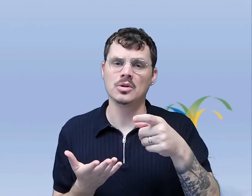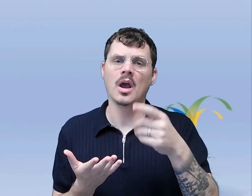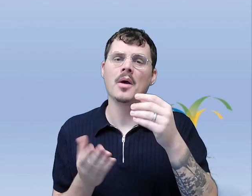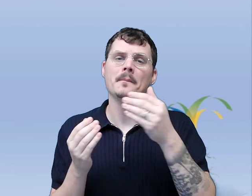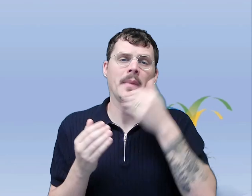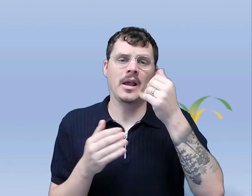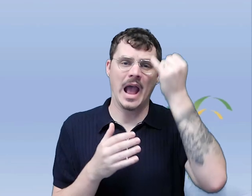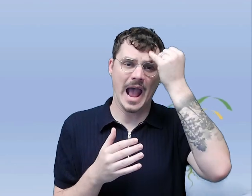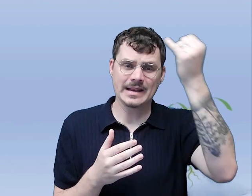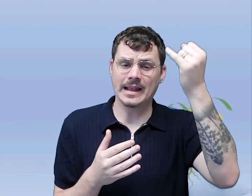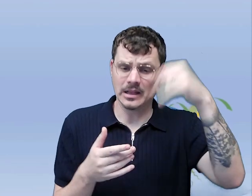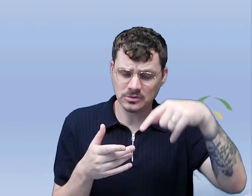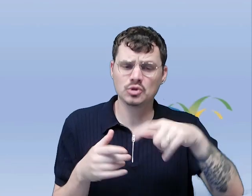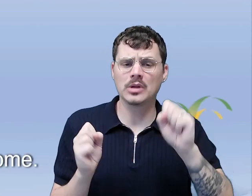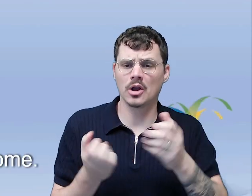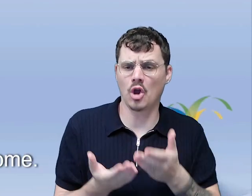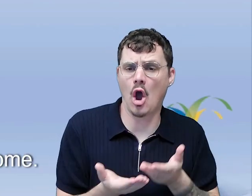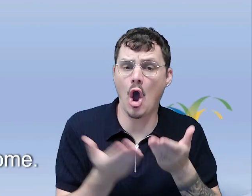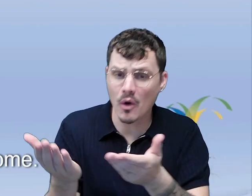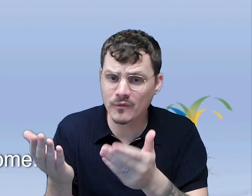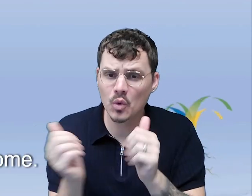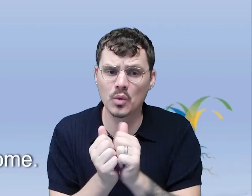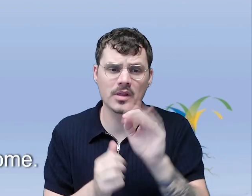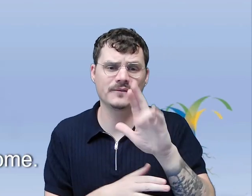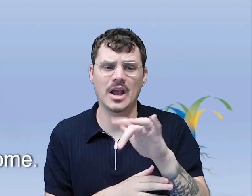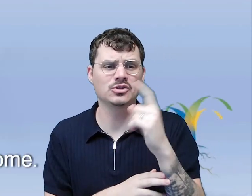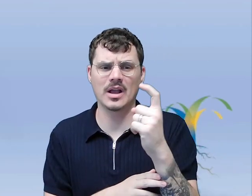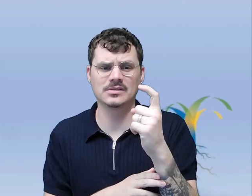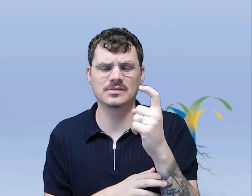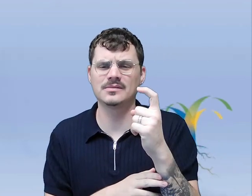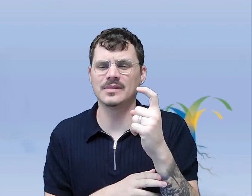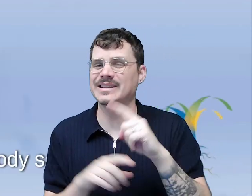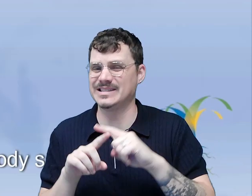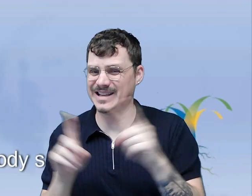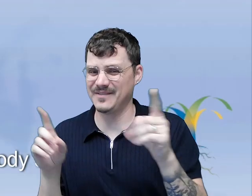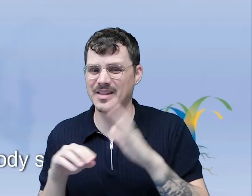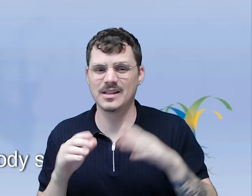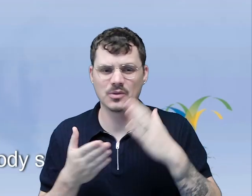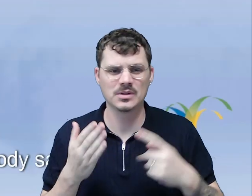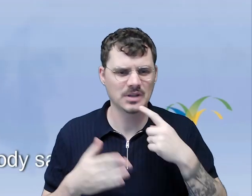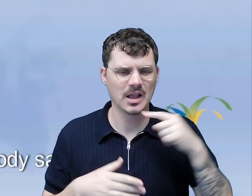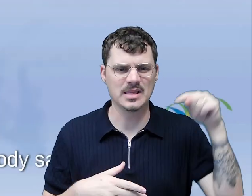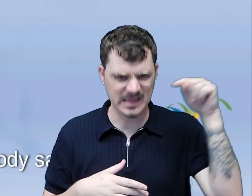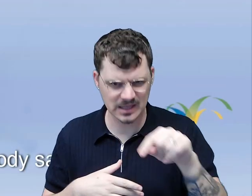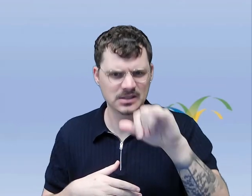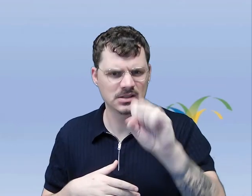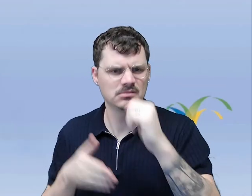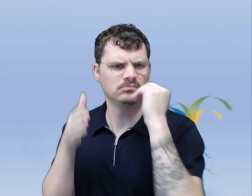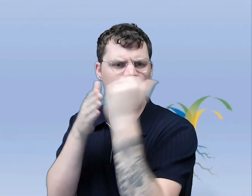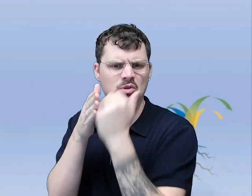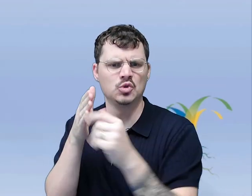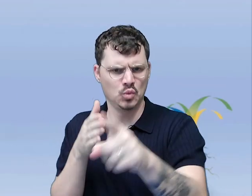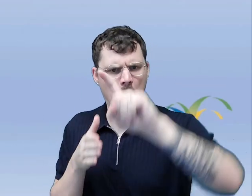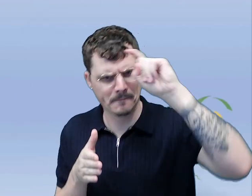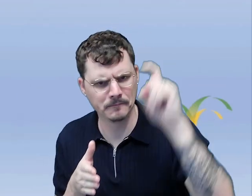ideas you might consider offering to a person with Fragile X syndrome. It's quite another thing when somebody says, this is